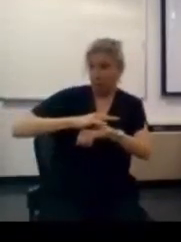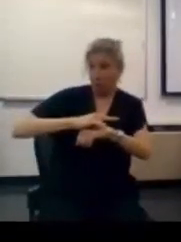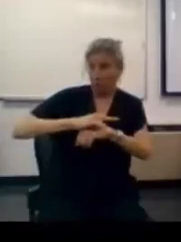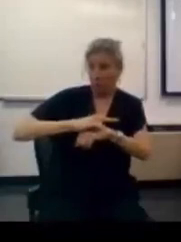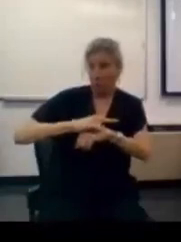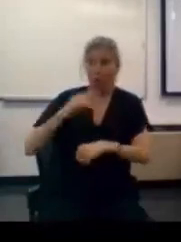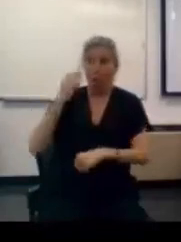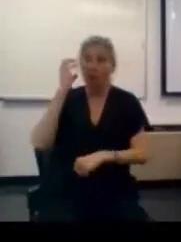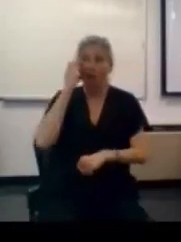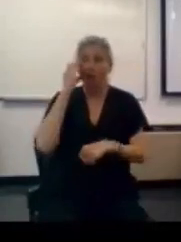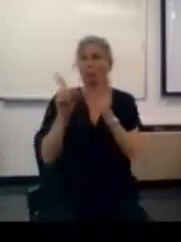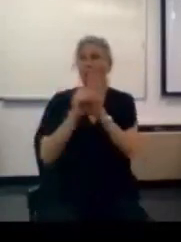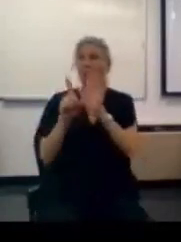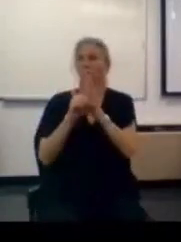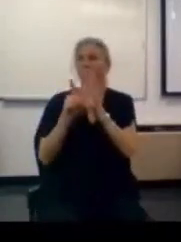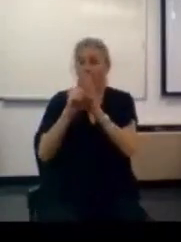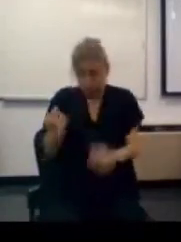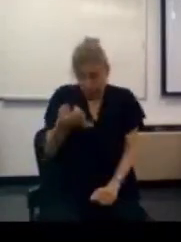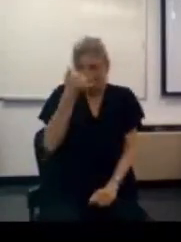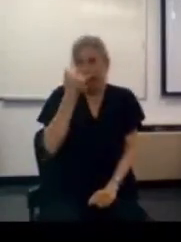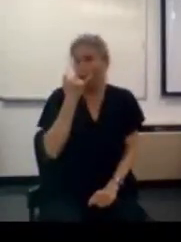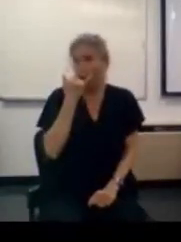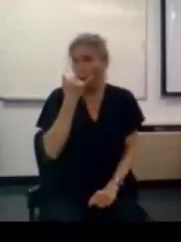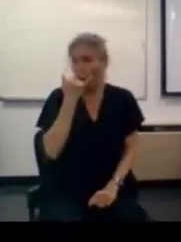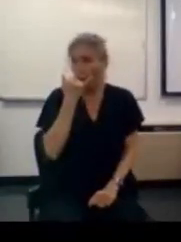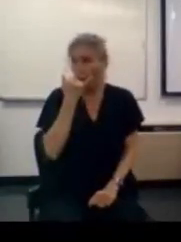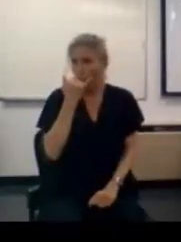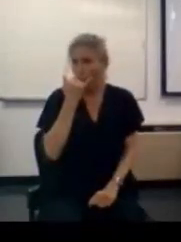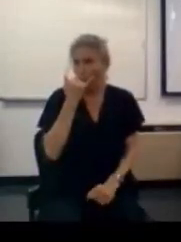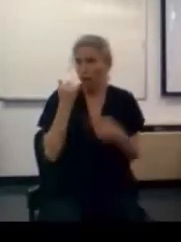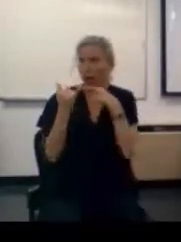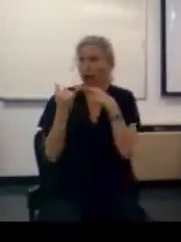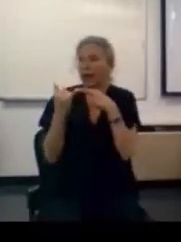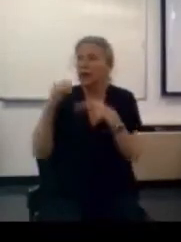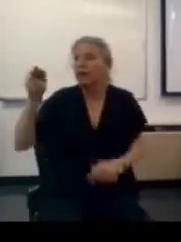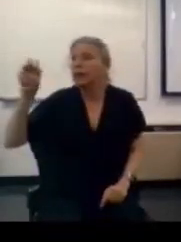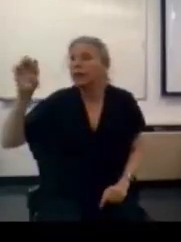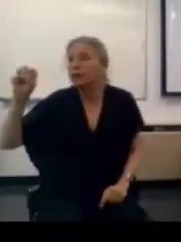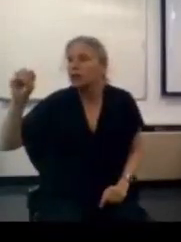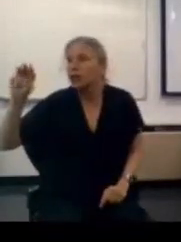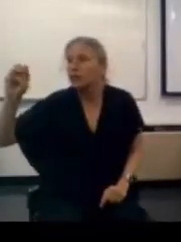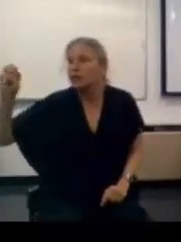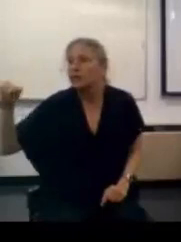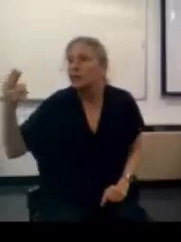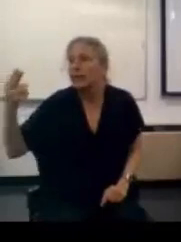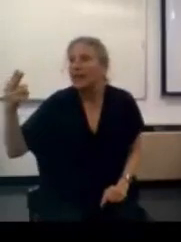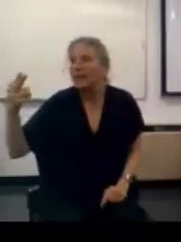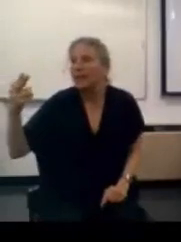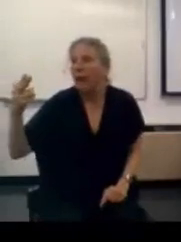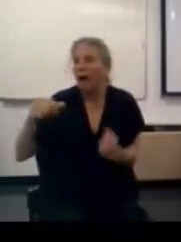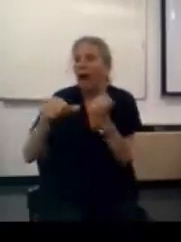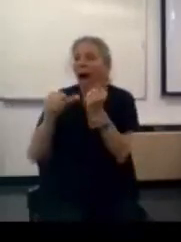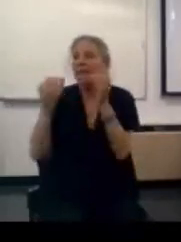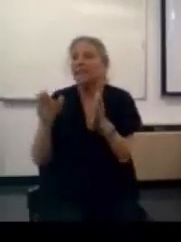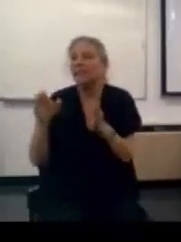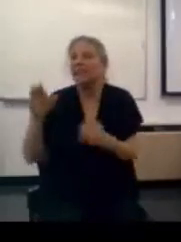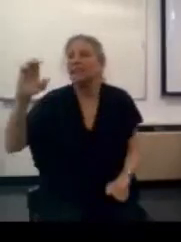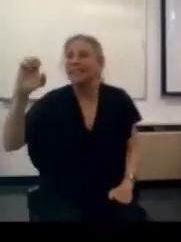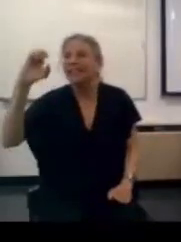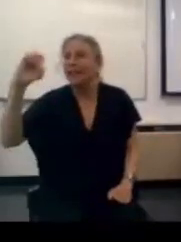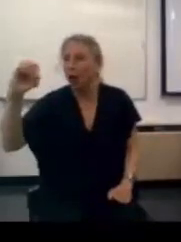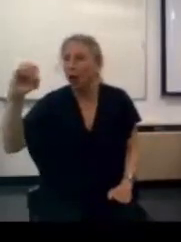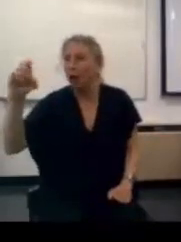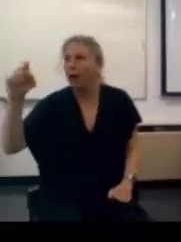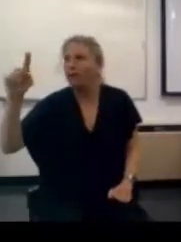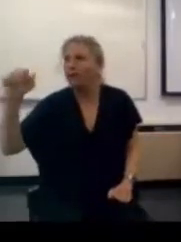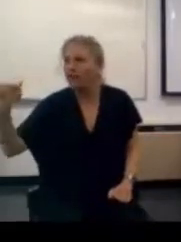plane lands, just before, once we hit, my phone rings. Hello? Hello, this is James Smith. I'm the special